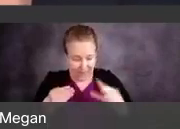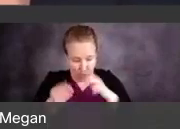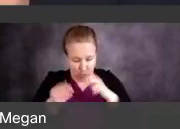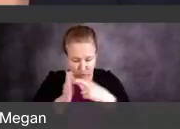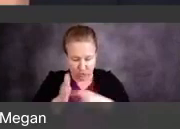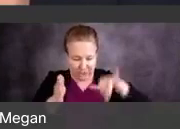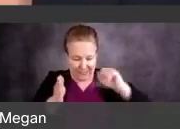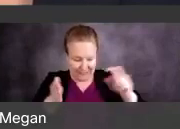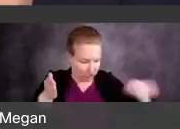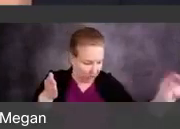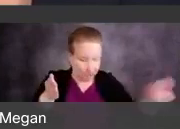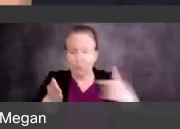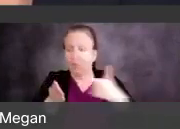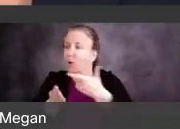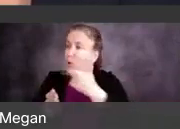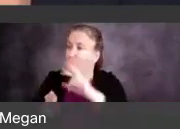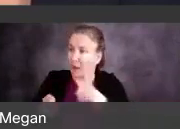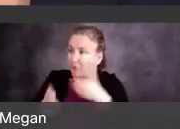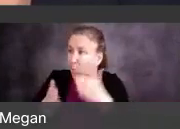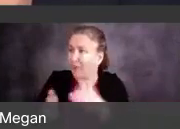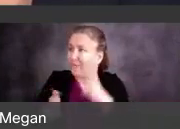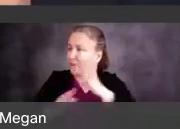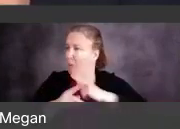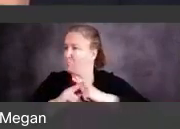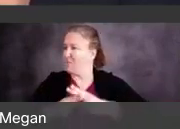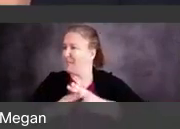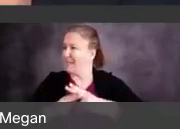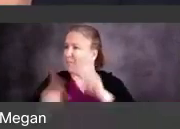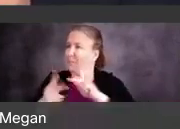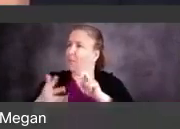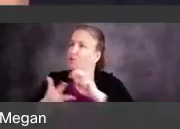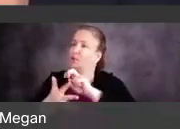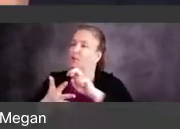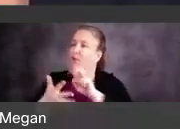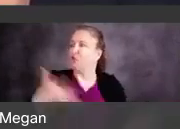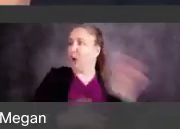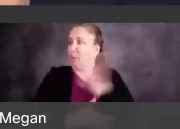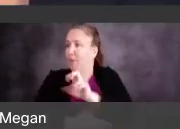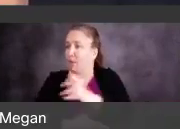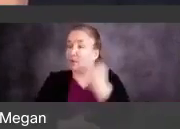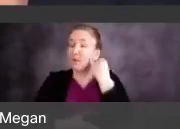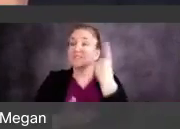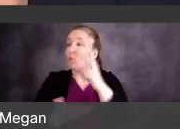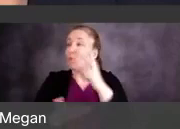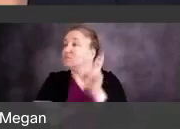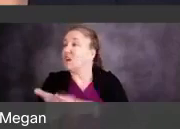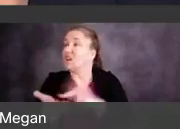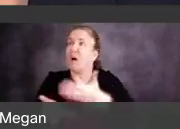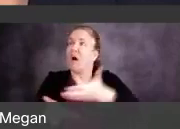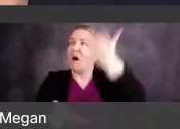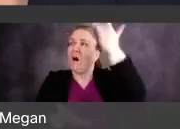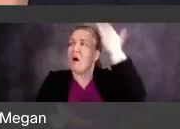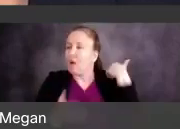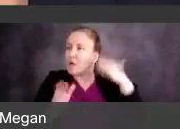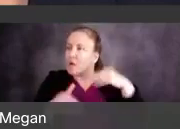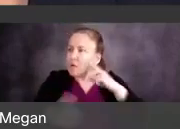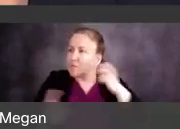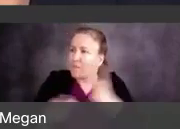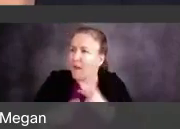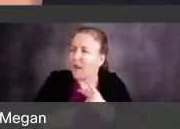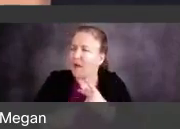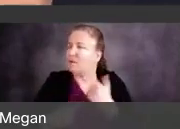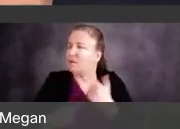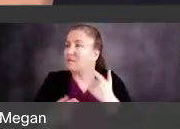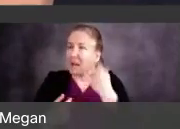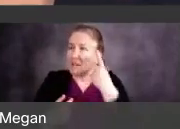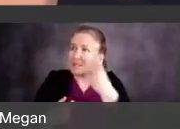or is there any way to prevent that line jumping? And what do you say to someone who signed up weeks ago and still hasn't heard back and now